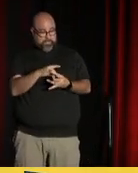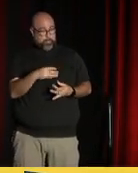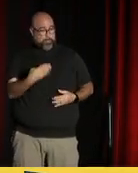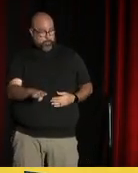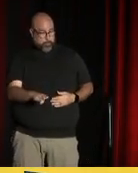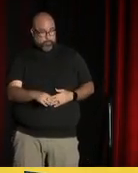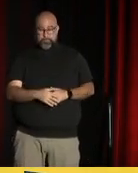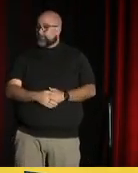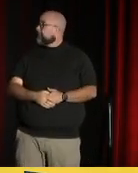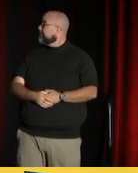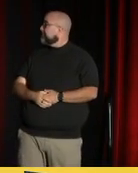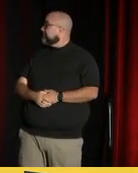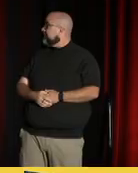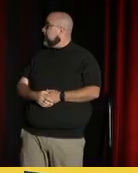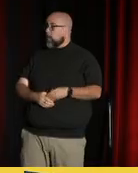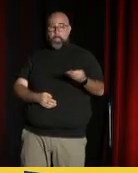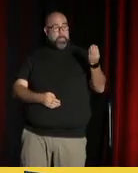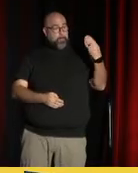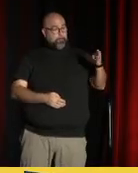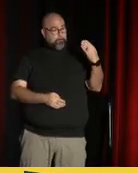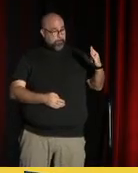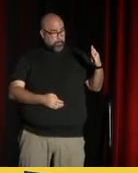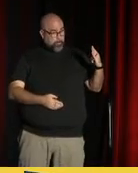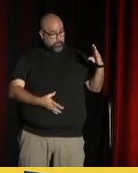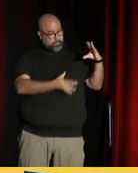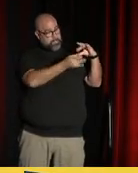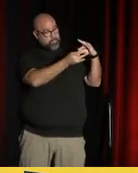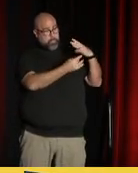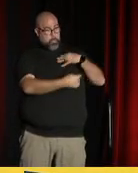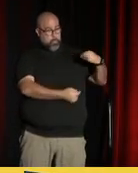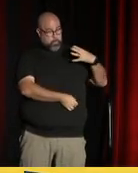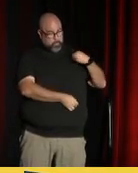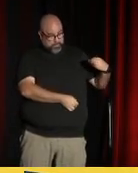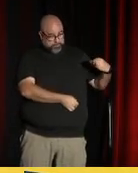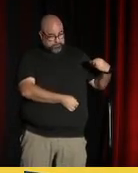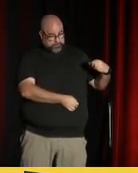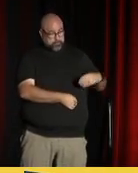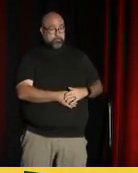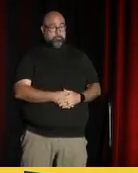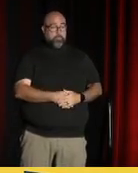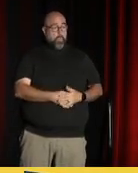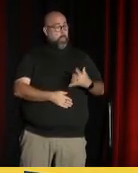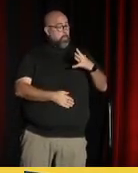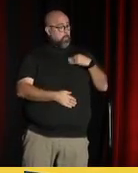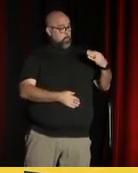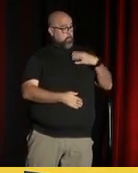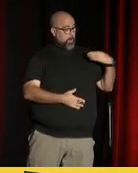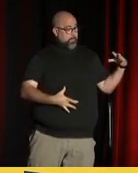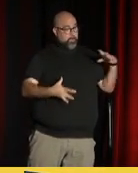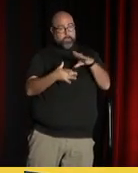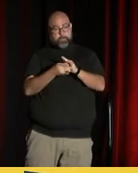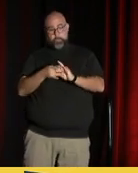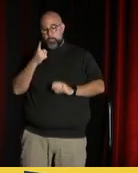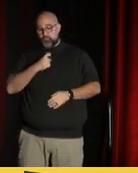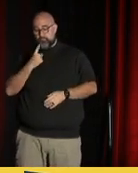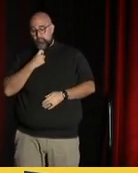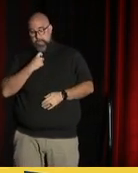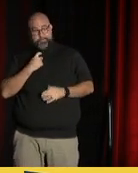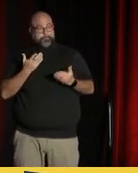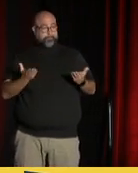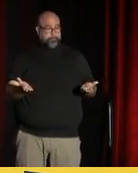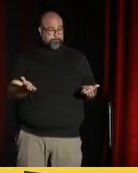blue pom-pom. The blue pom-pom is connected to the white pom-pom. And the white pom-pom is connected to the red